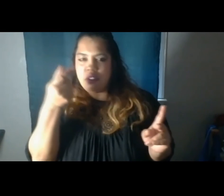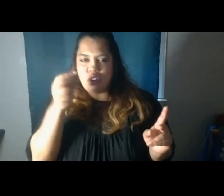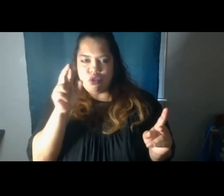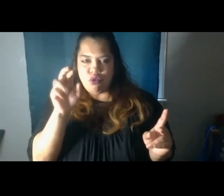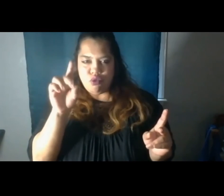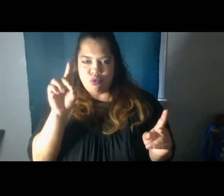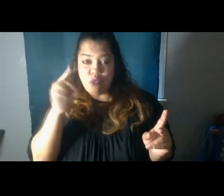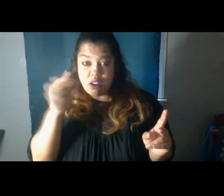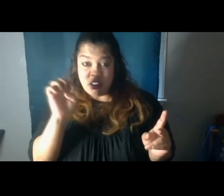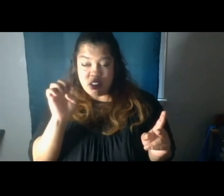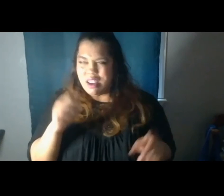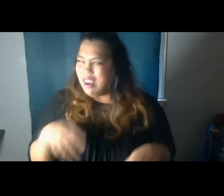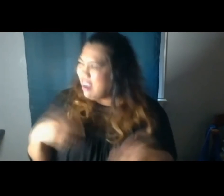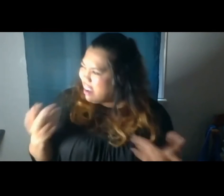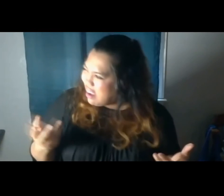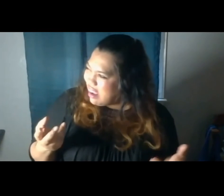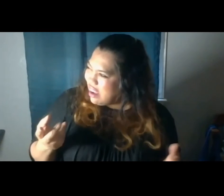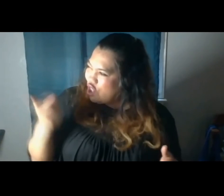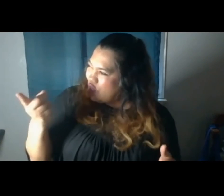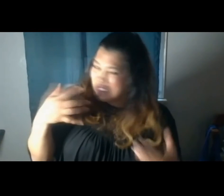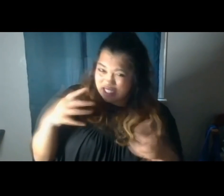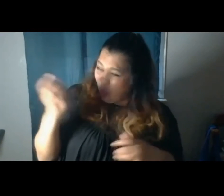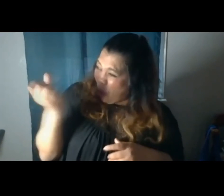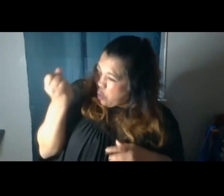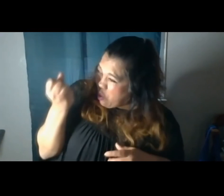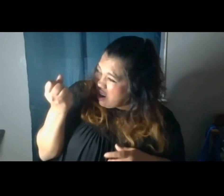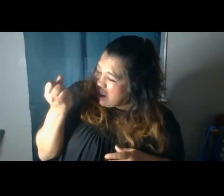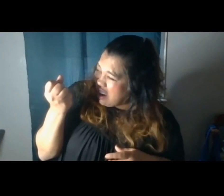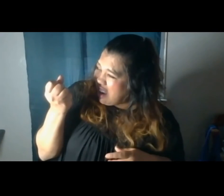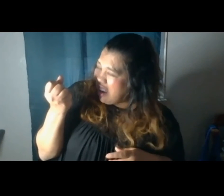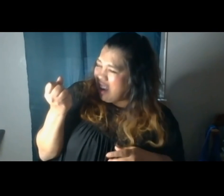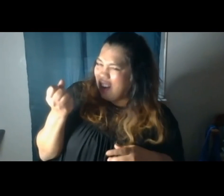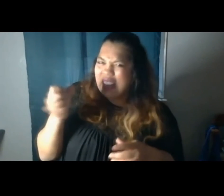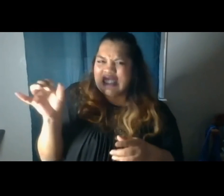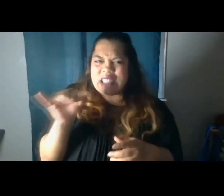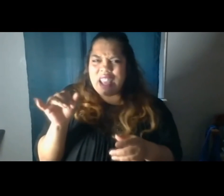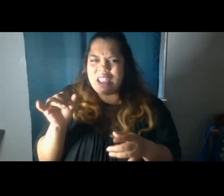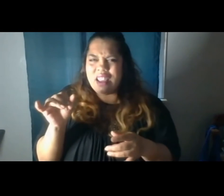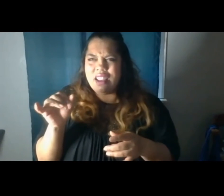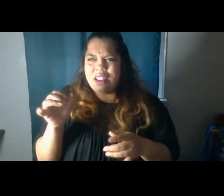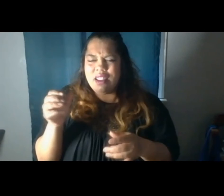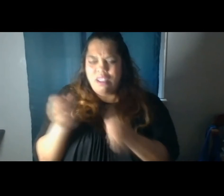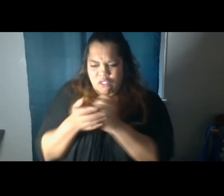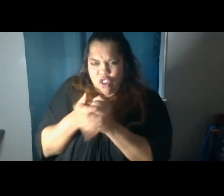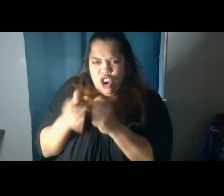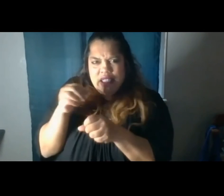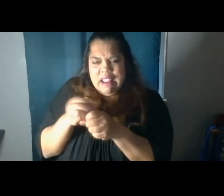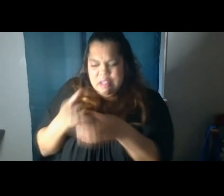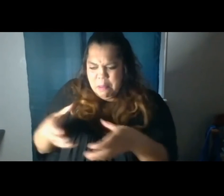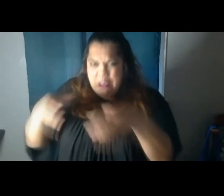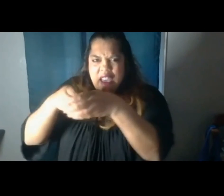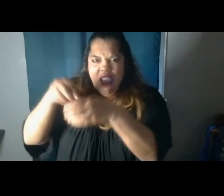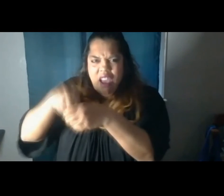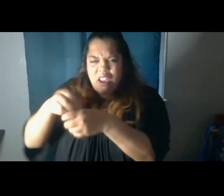you. And every time you think of that person that you're holding a grudge, you open the bag and you take a whiff. That stinks. Well,